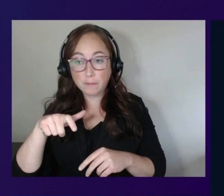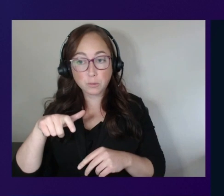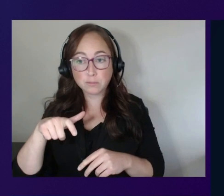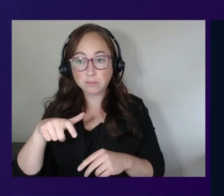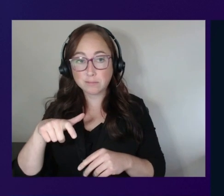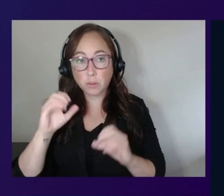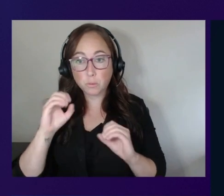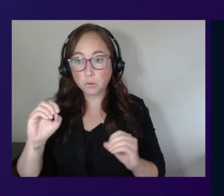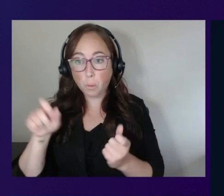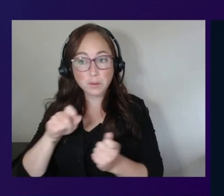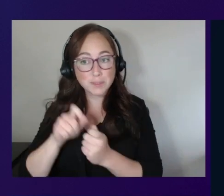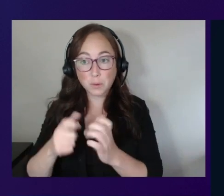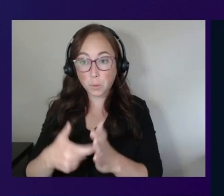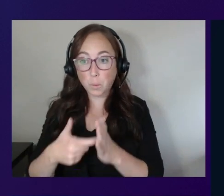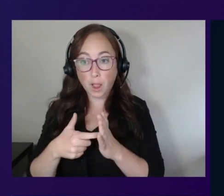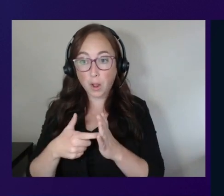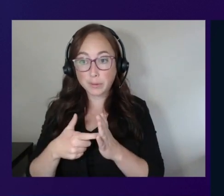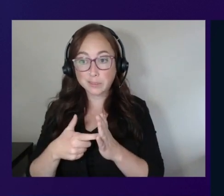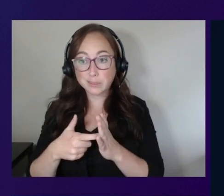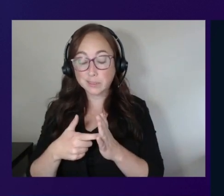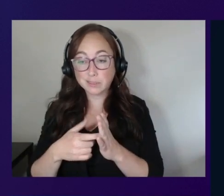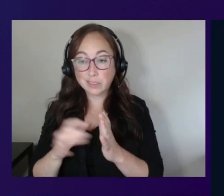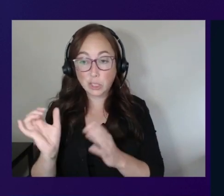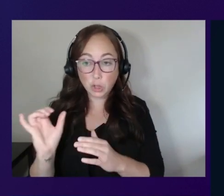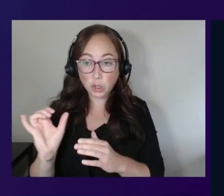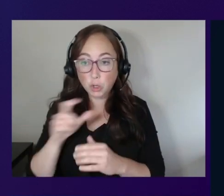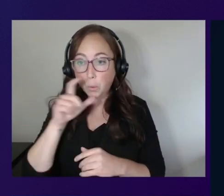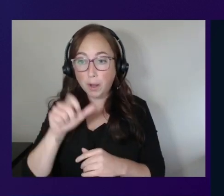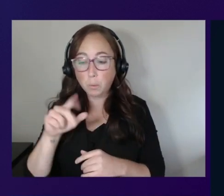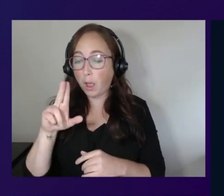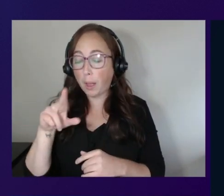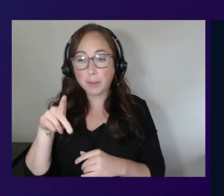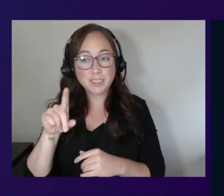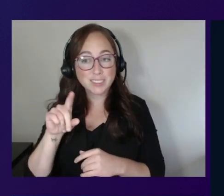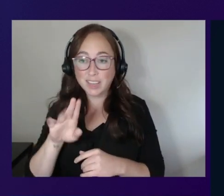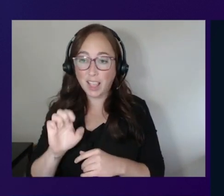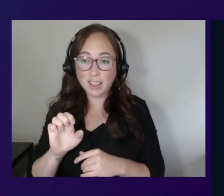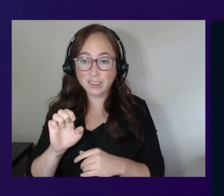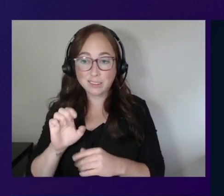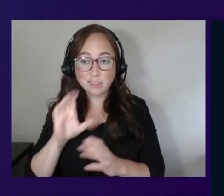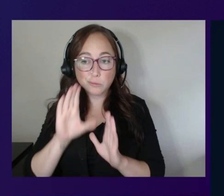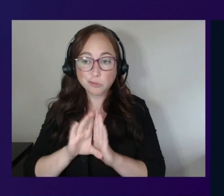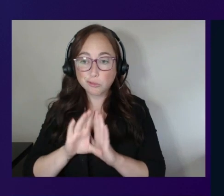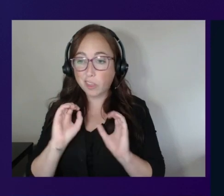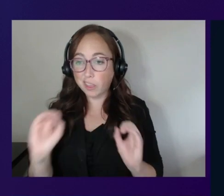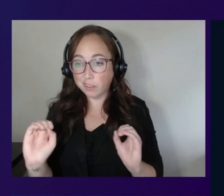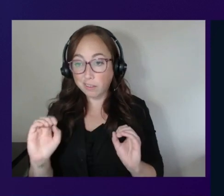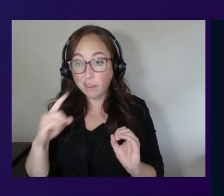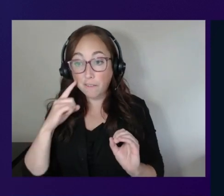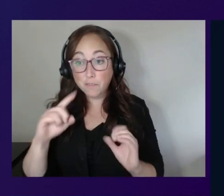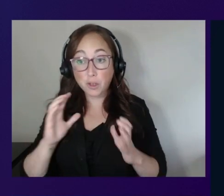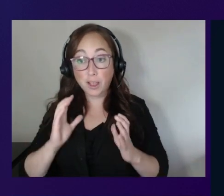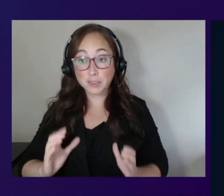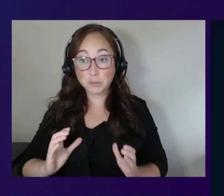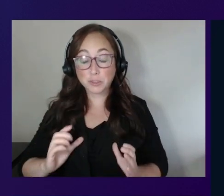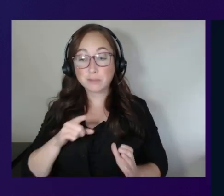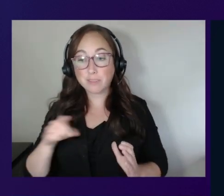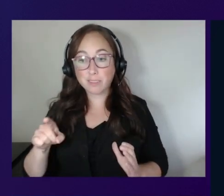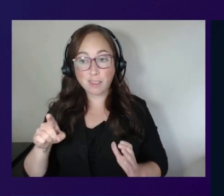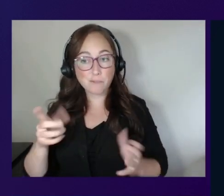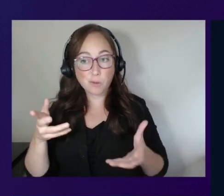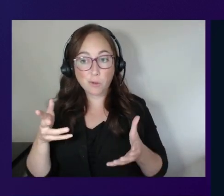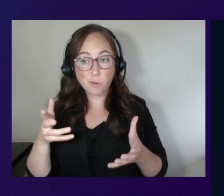specific requirement needed. You don't have to, update your images or things like that. And for customers who have already